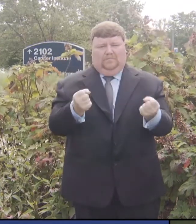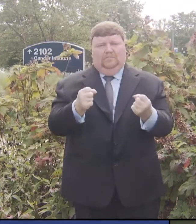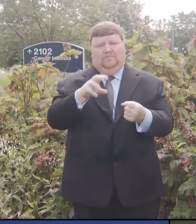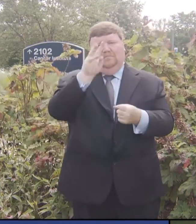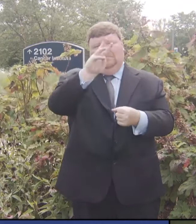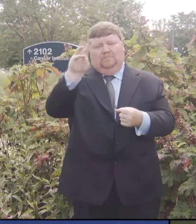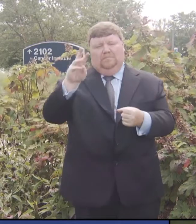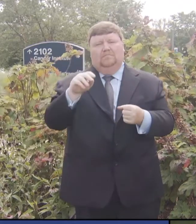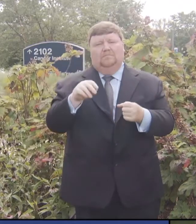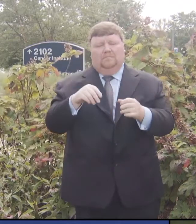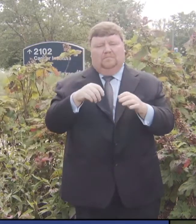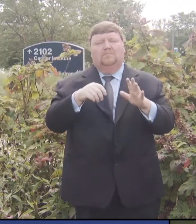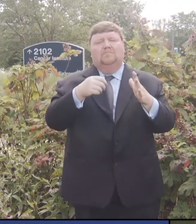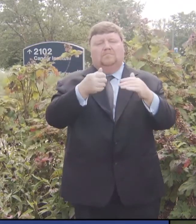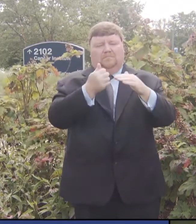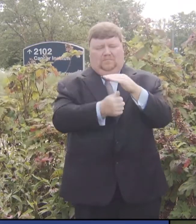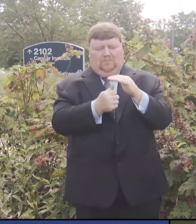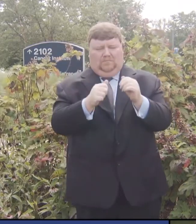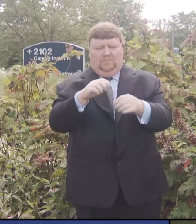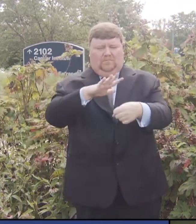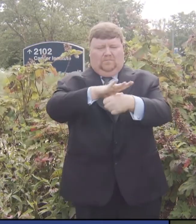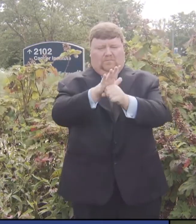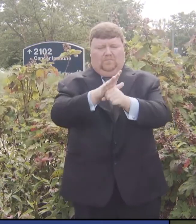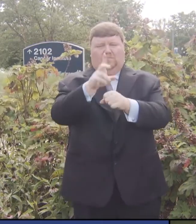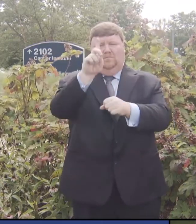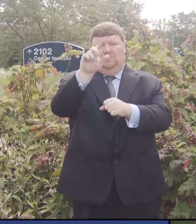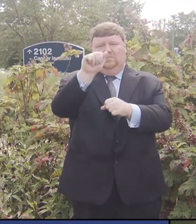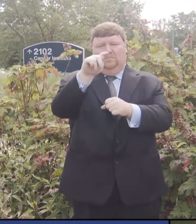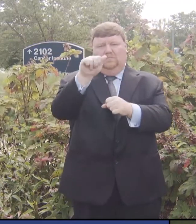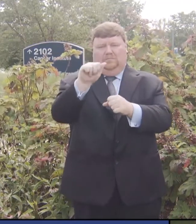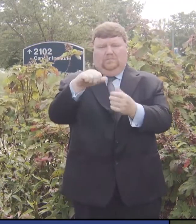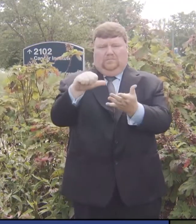under the COVID data page.